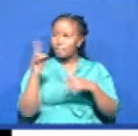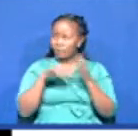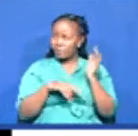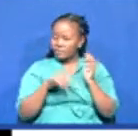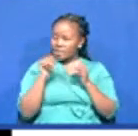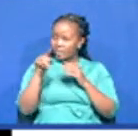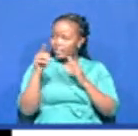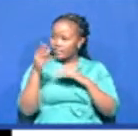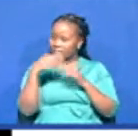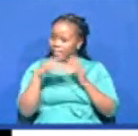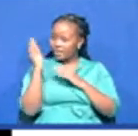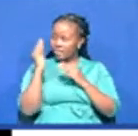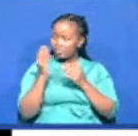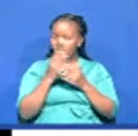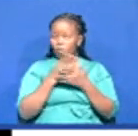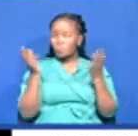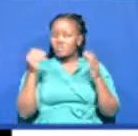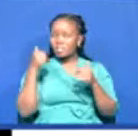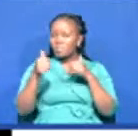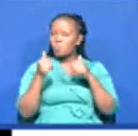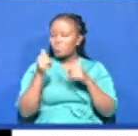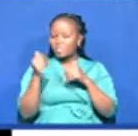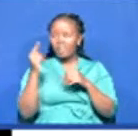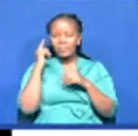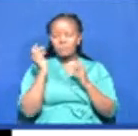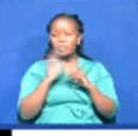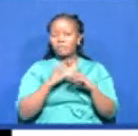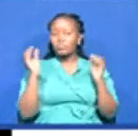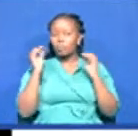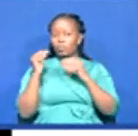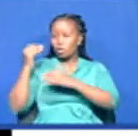trade from neighboring countries